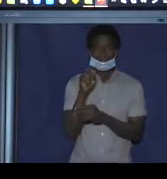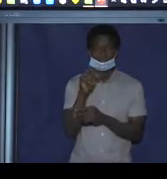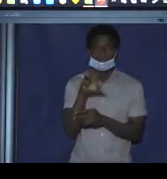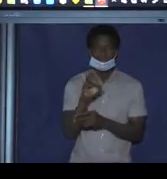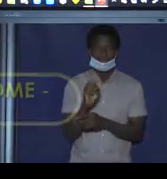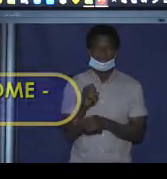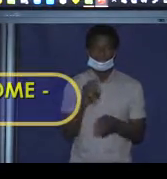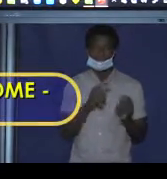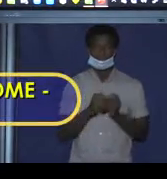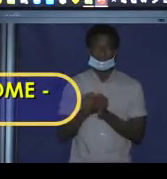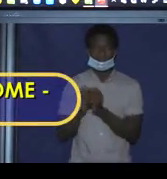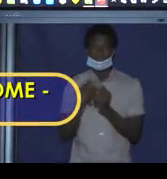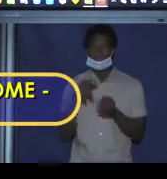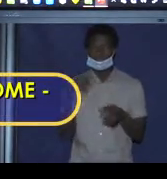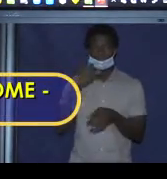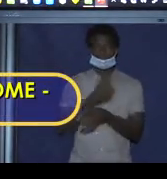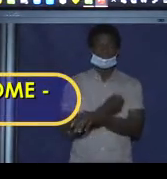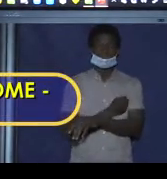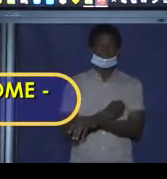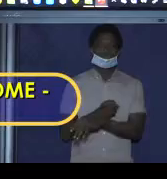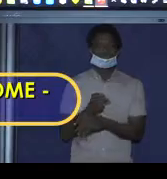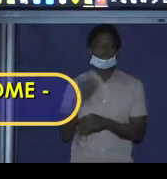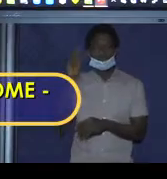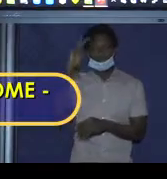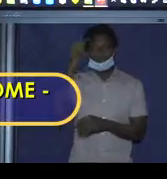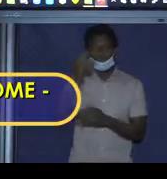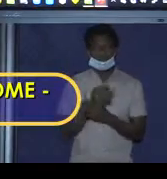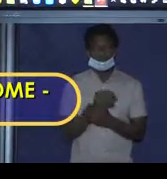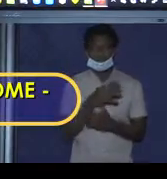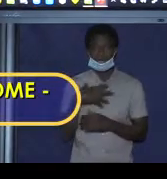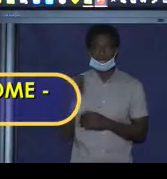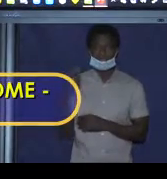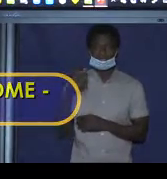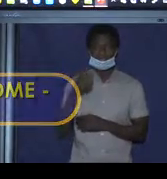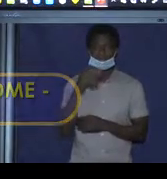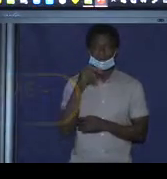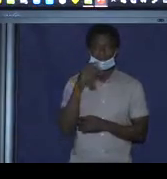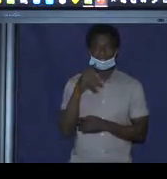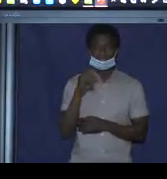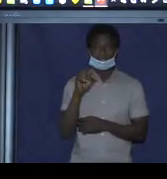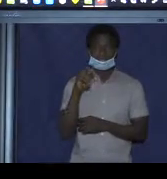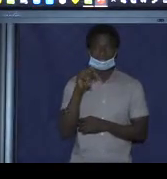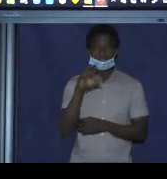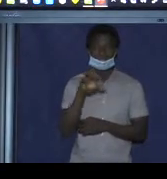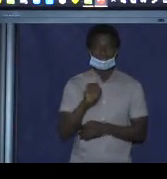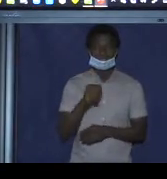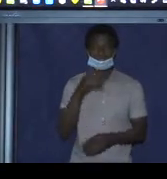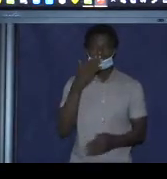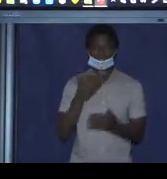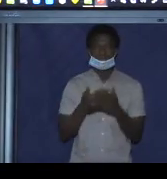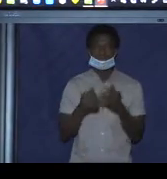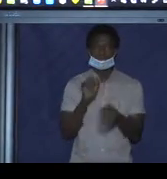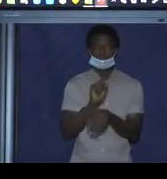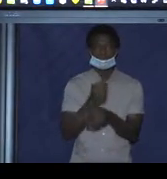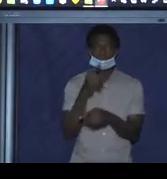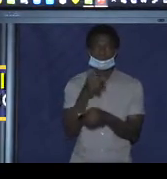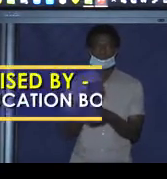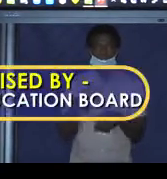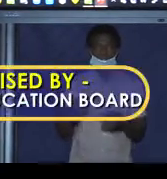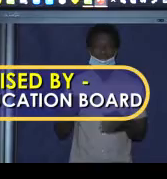audience. Let's say together, subject, purpose, and audience. Good job,